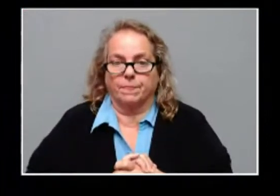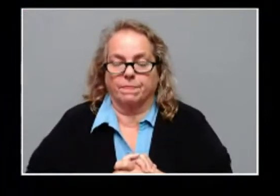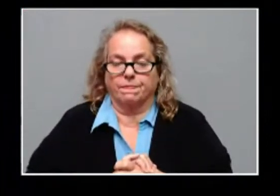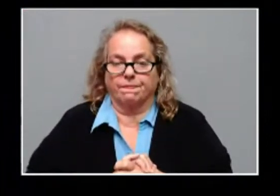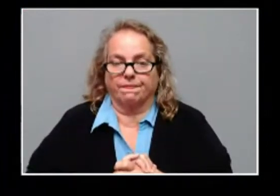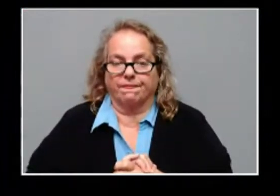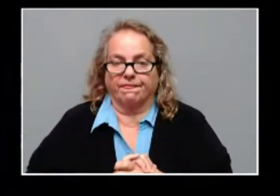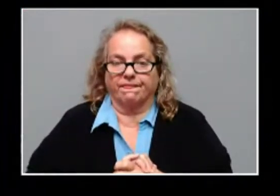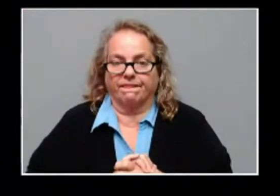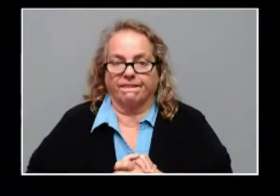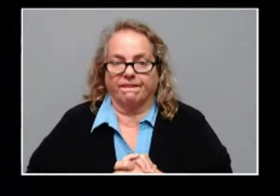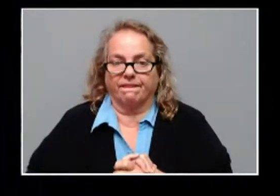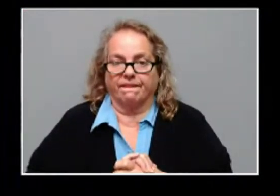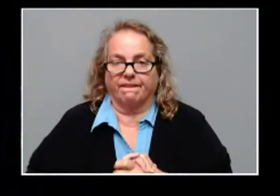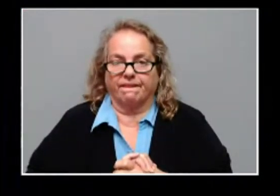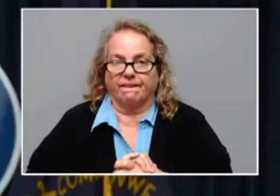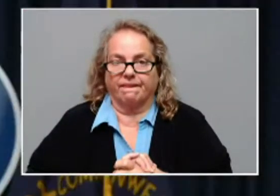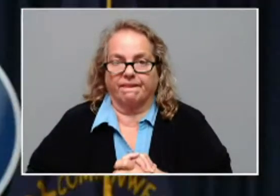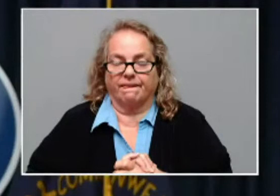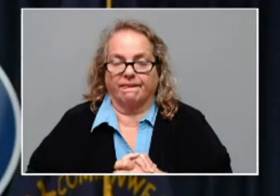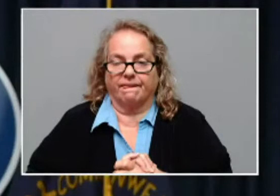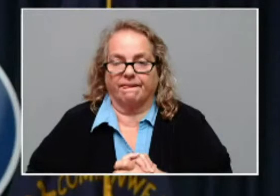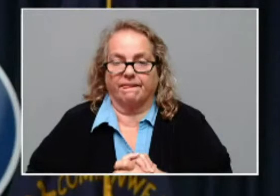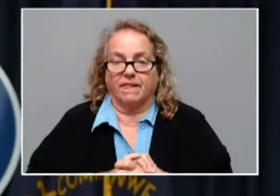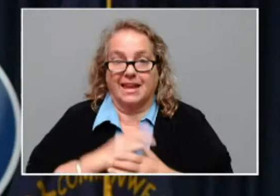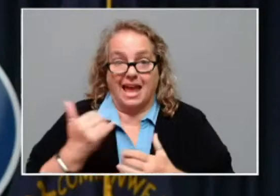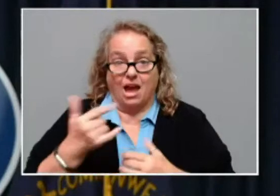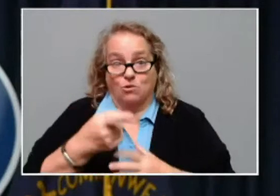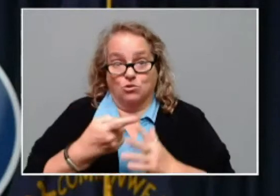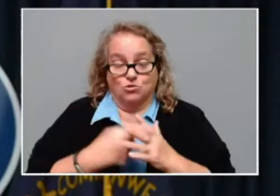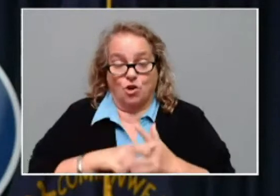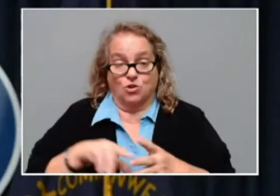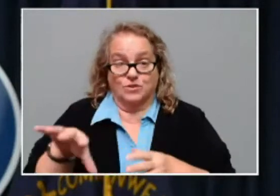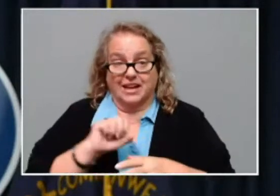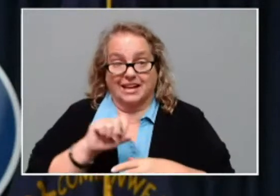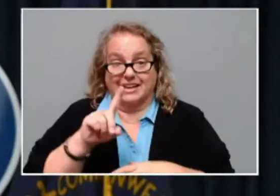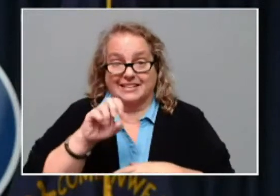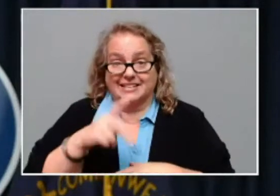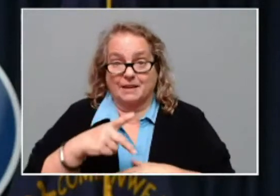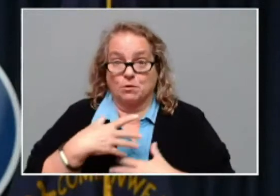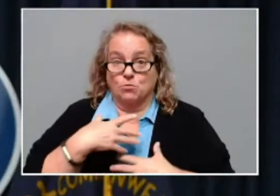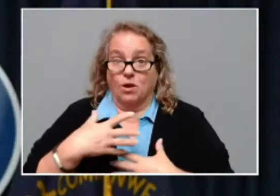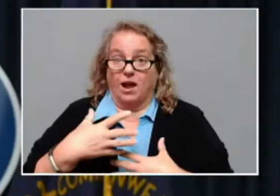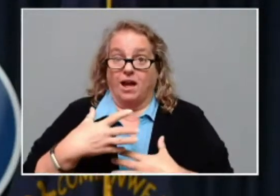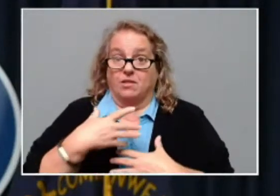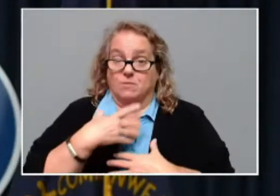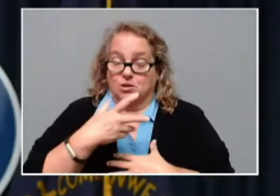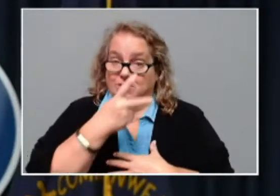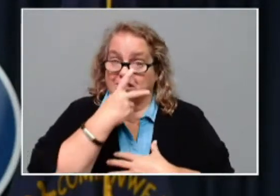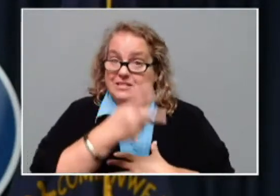to take a deep breath? Do you think we're at that point, or do you still think we should a little bit longer? I worry every